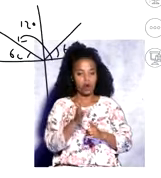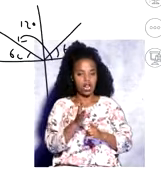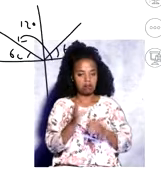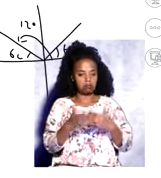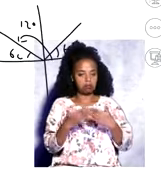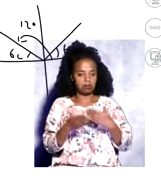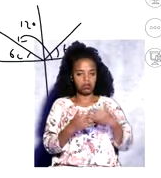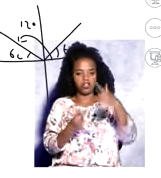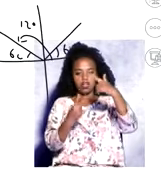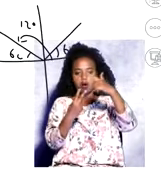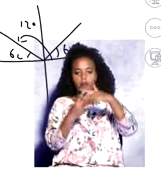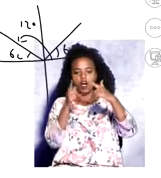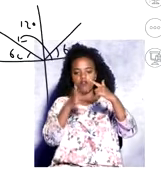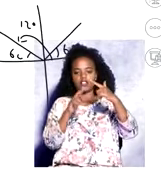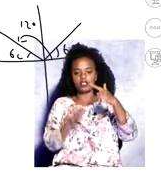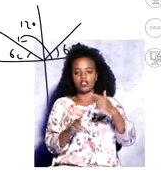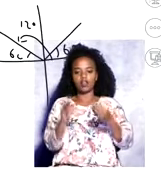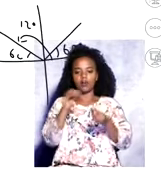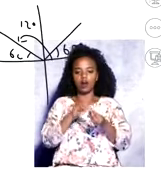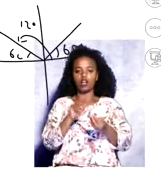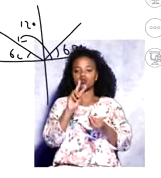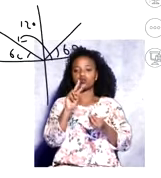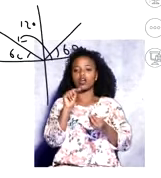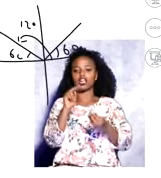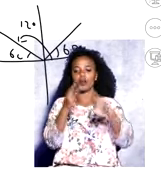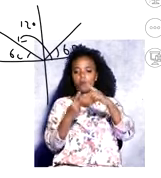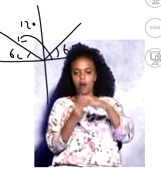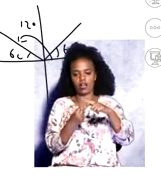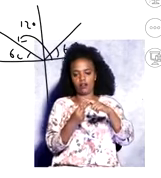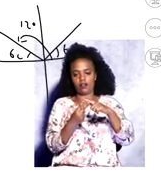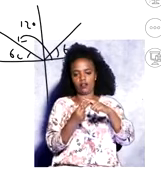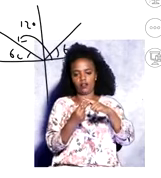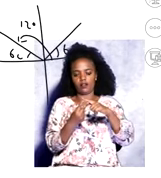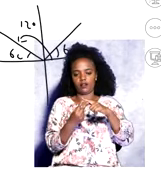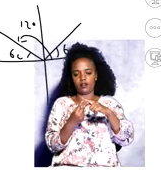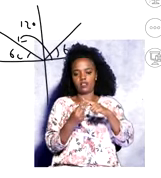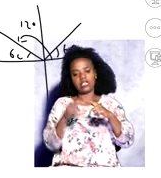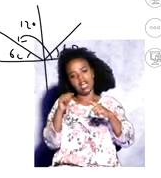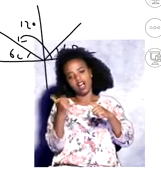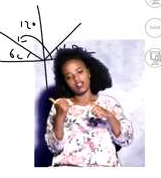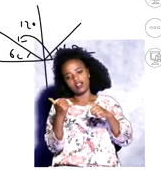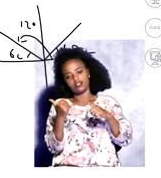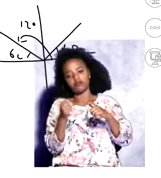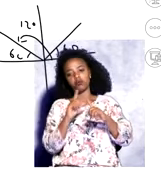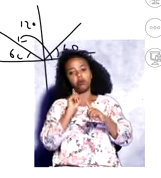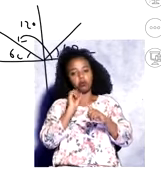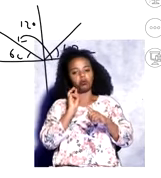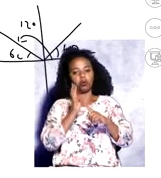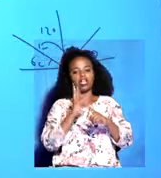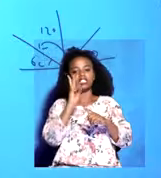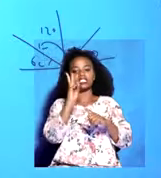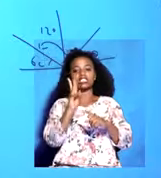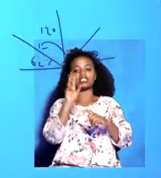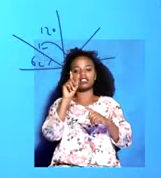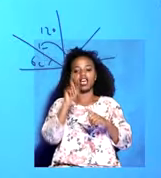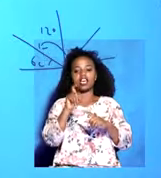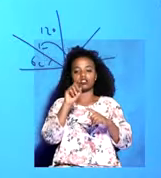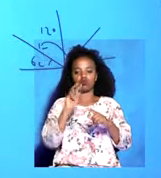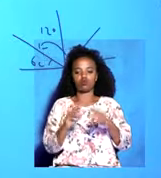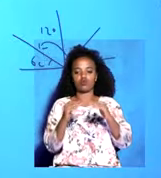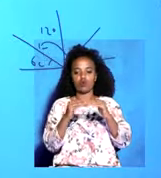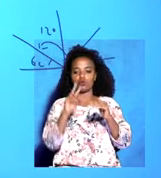over 3 plus 2n pi, since the period is 2 pi. So you can add this. And the other will be t6x2 is equal